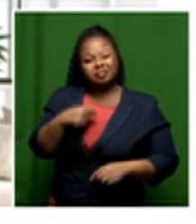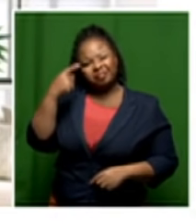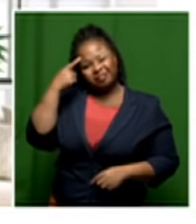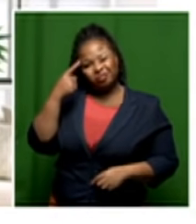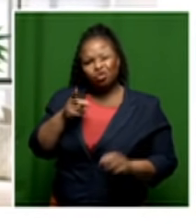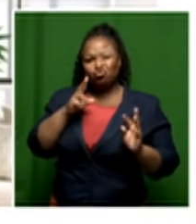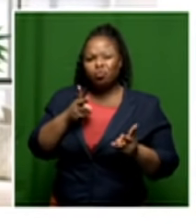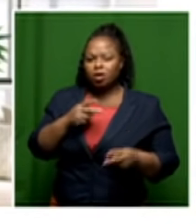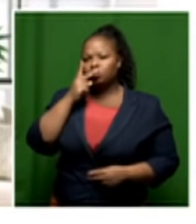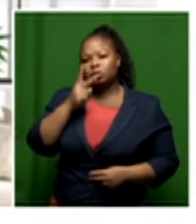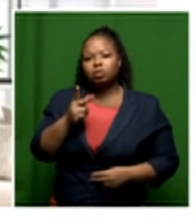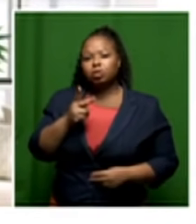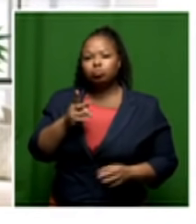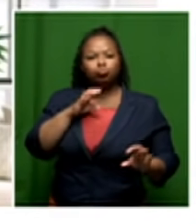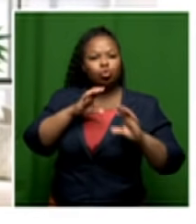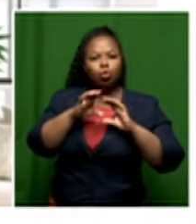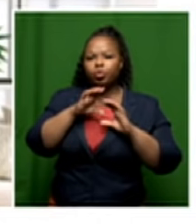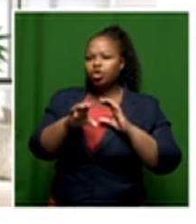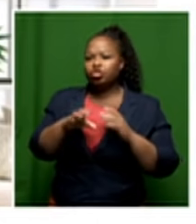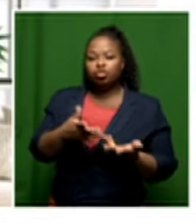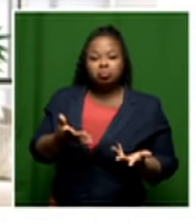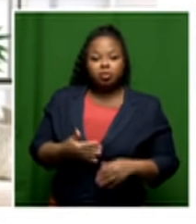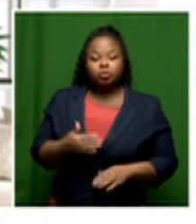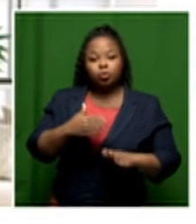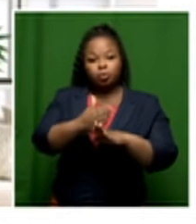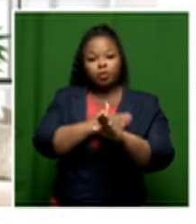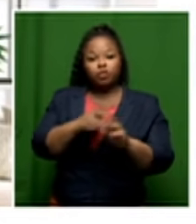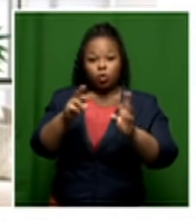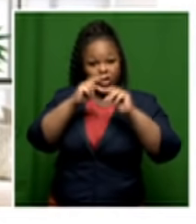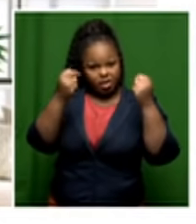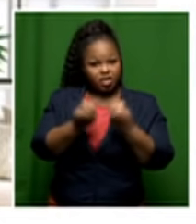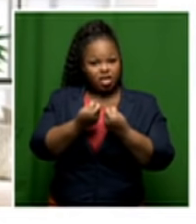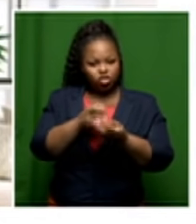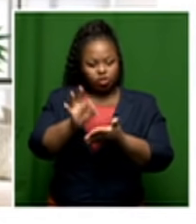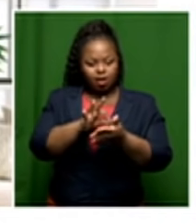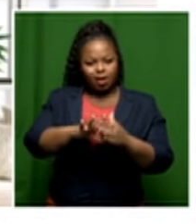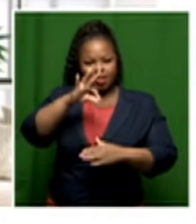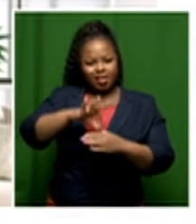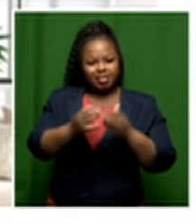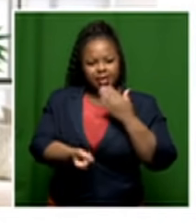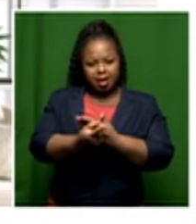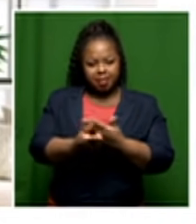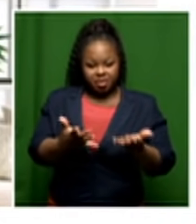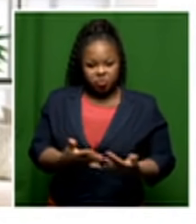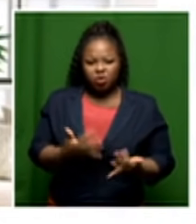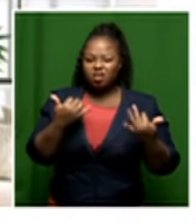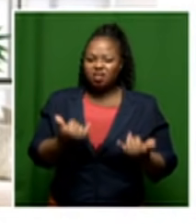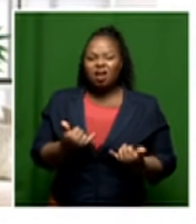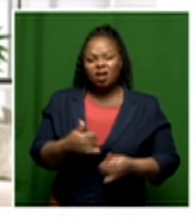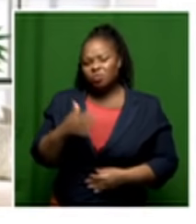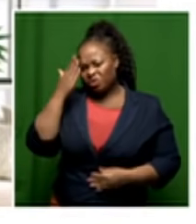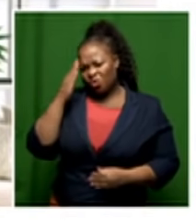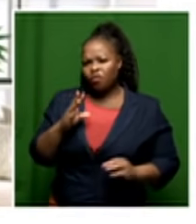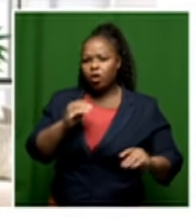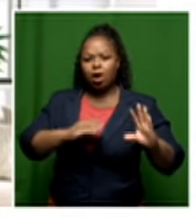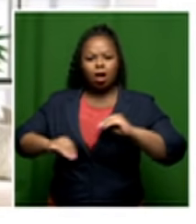that we normally see when there's going to be elections, national elections, that's the kind of thing that we needed. So in the vacuum, there's been a lot of